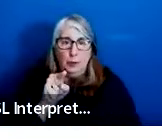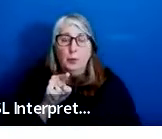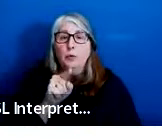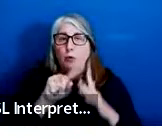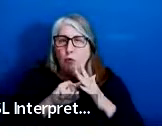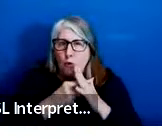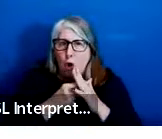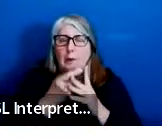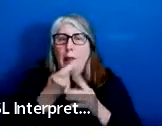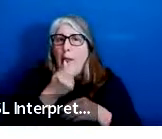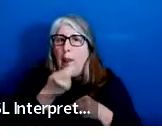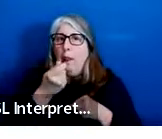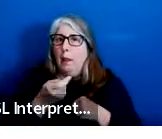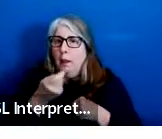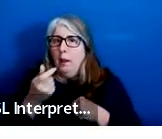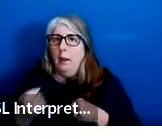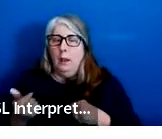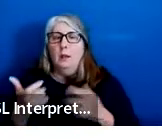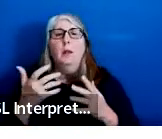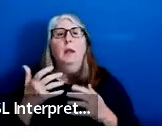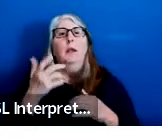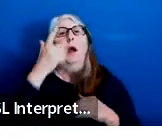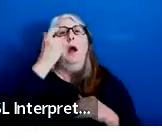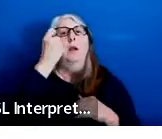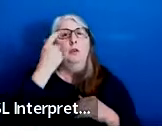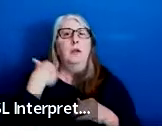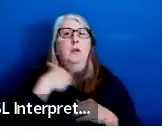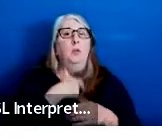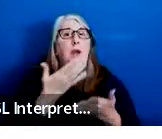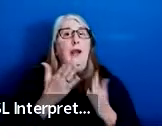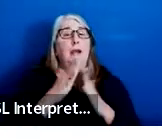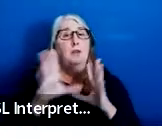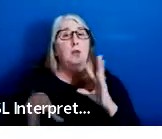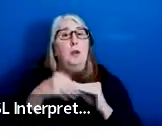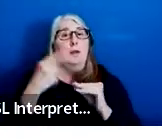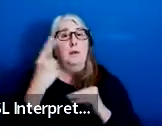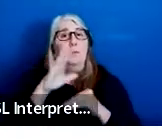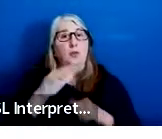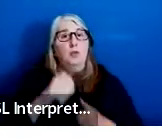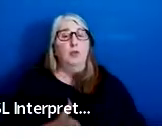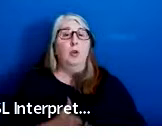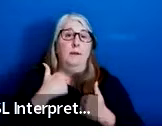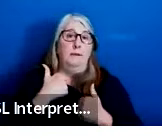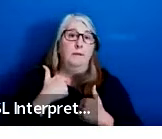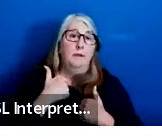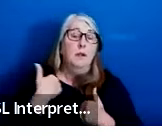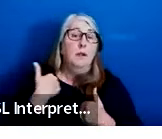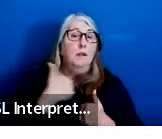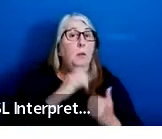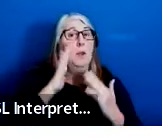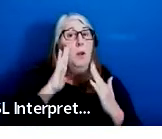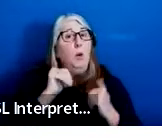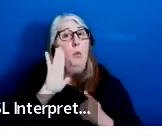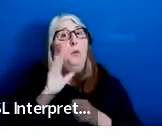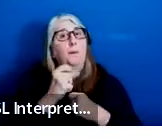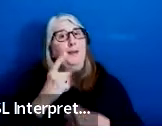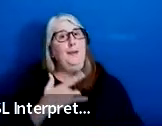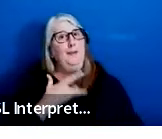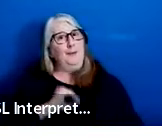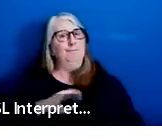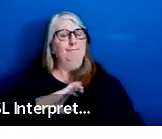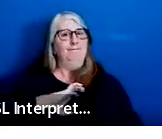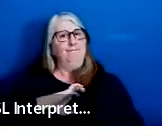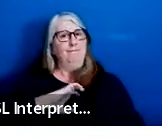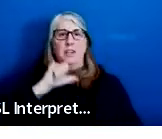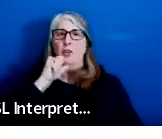kind to yourself and know that we're asking you to add something into your life that we hope will make you feel really good, that you're